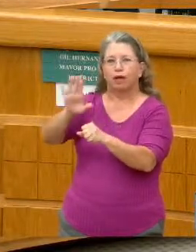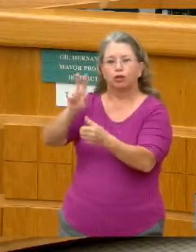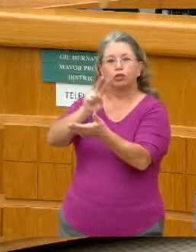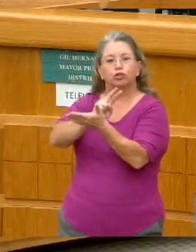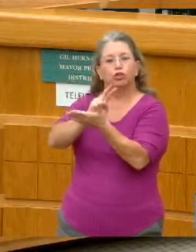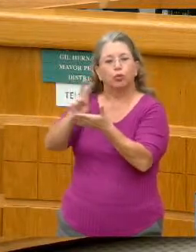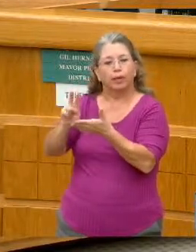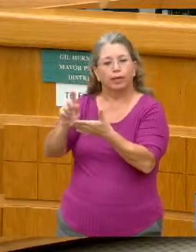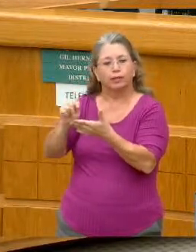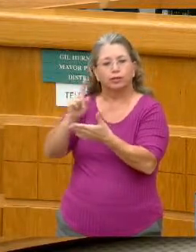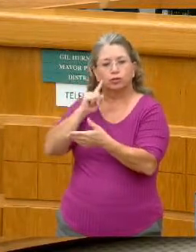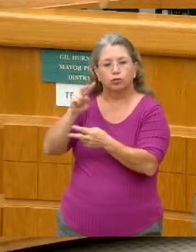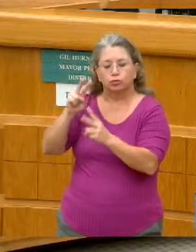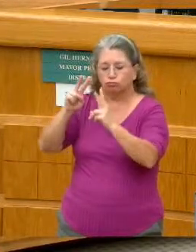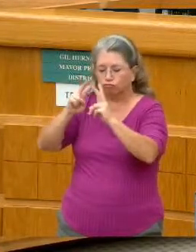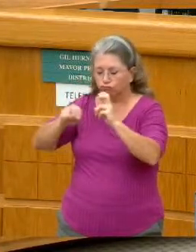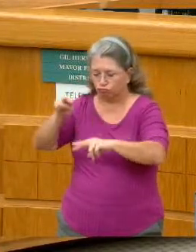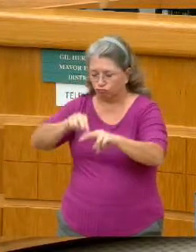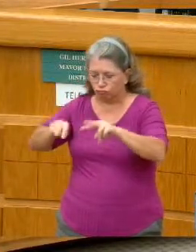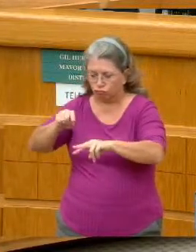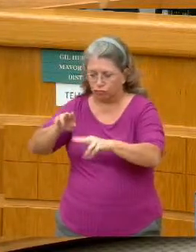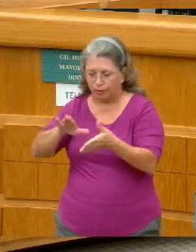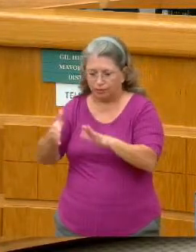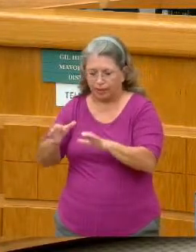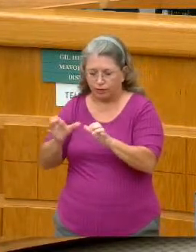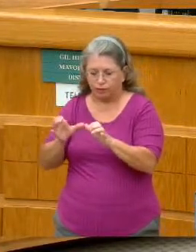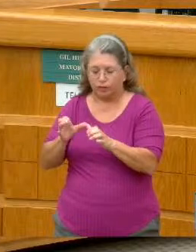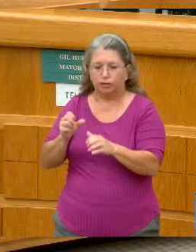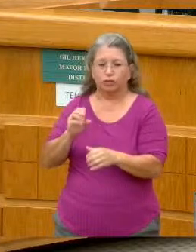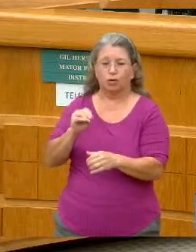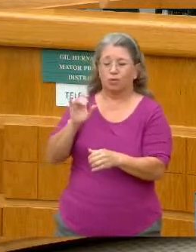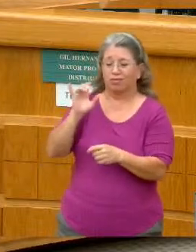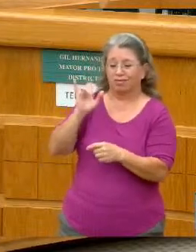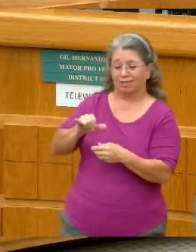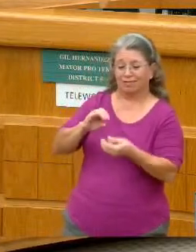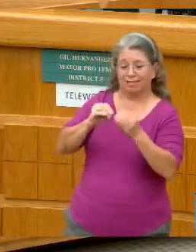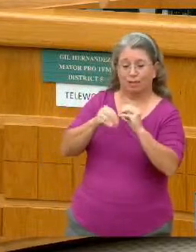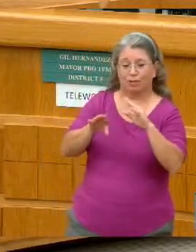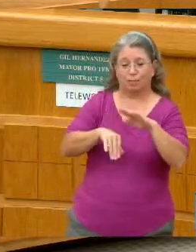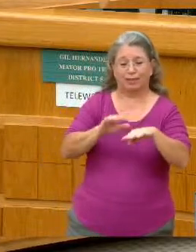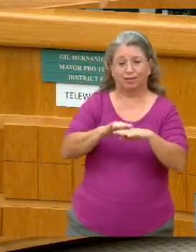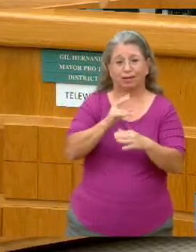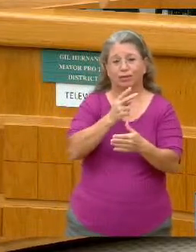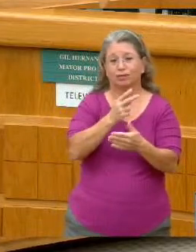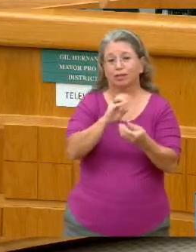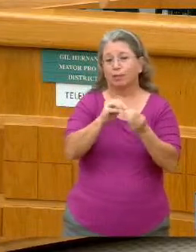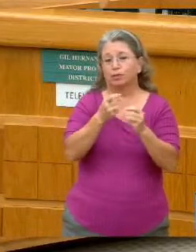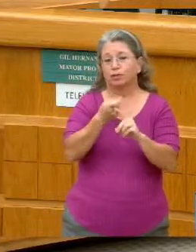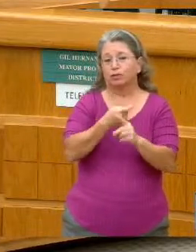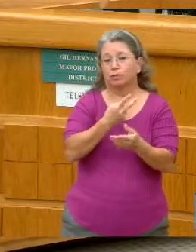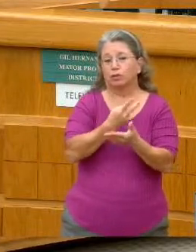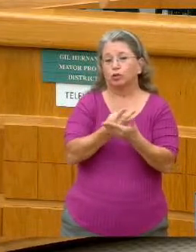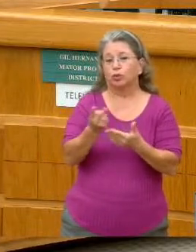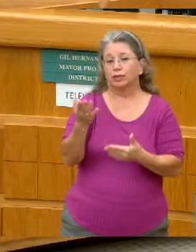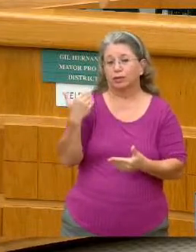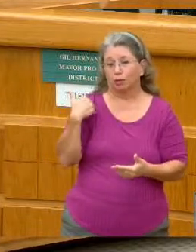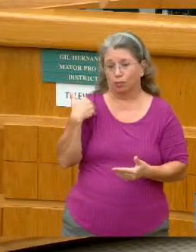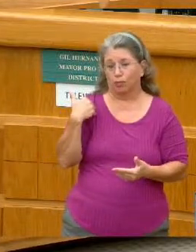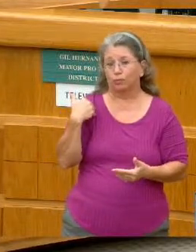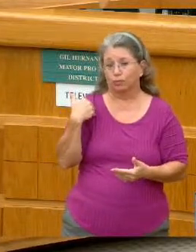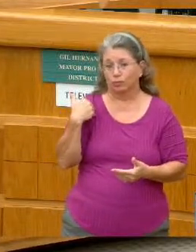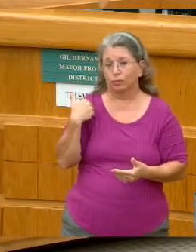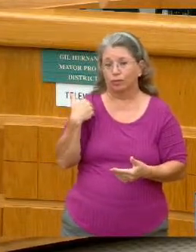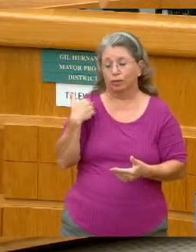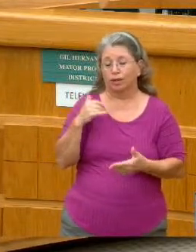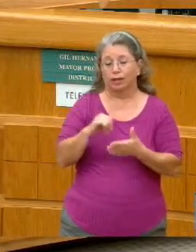this ranking is based on data from 2 weeks ago. And we go for 2 weeks ago, and then a week before that, that's what these rankings represent, because